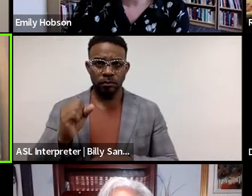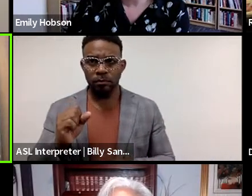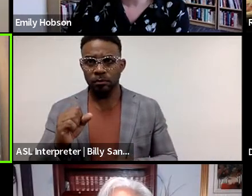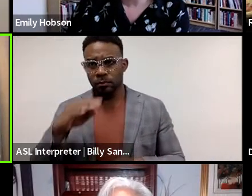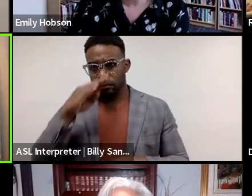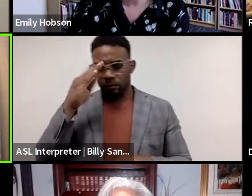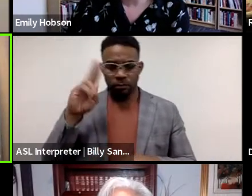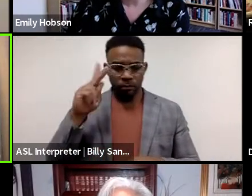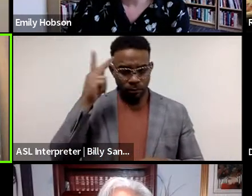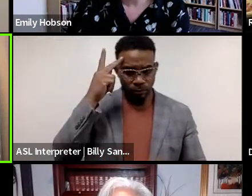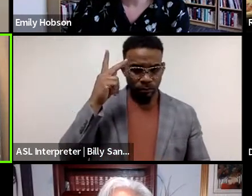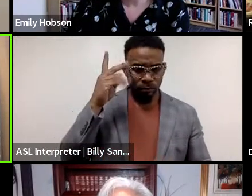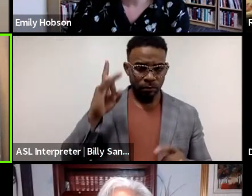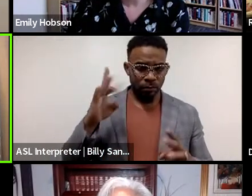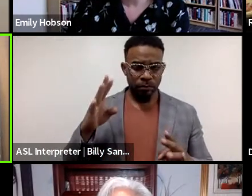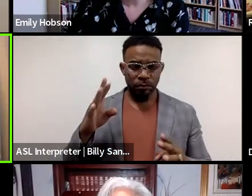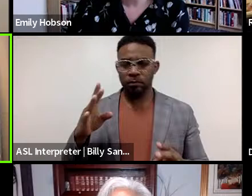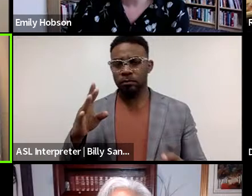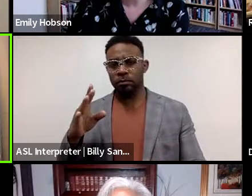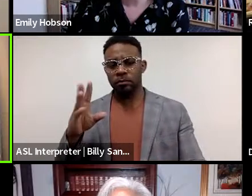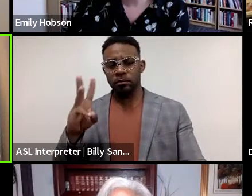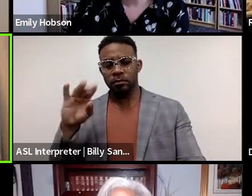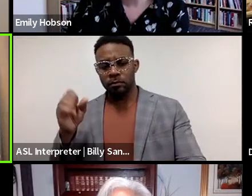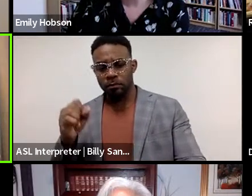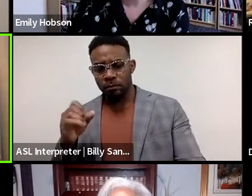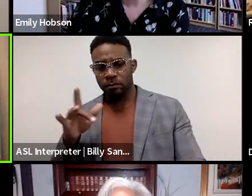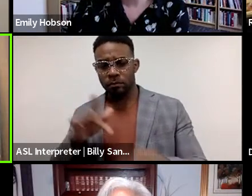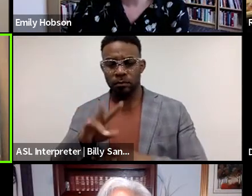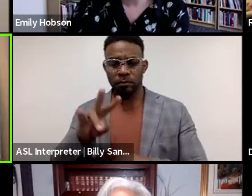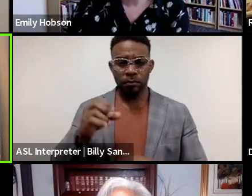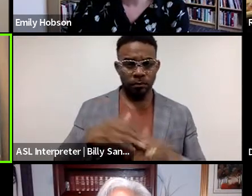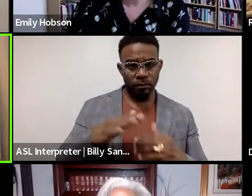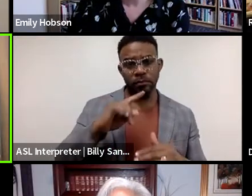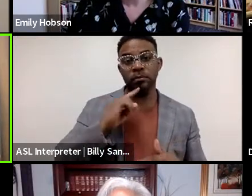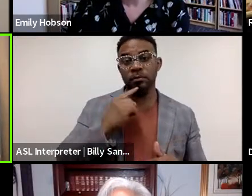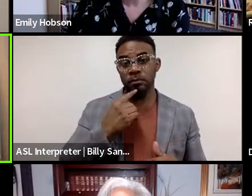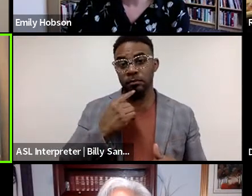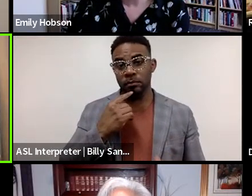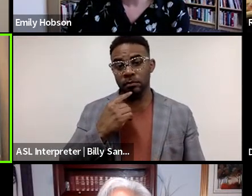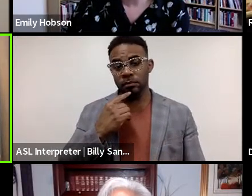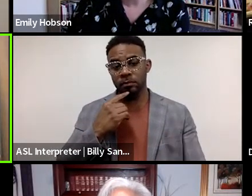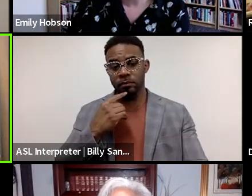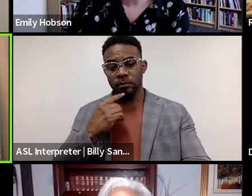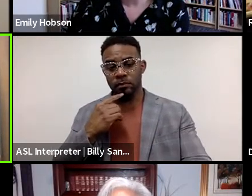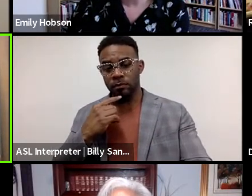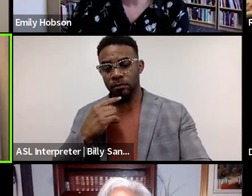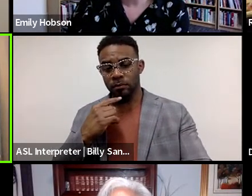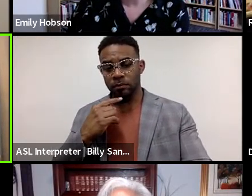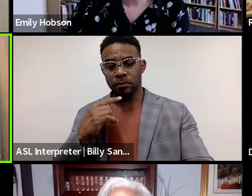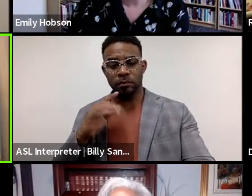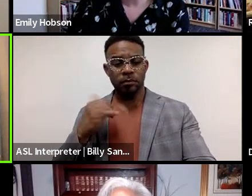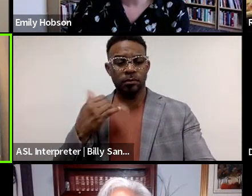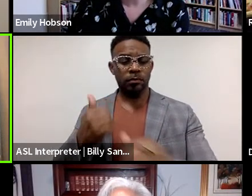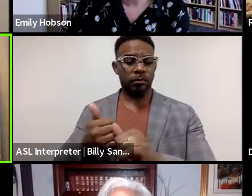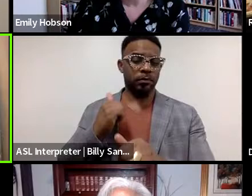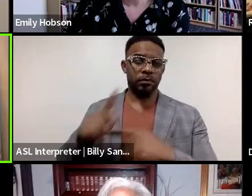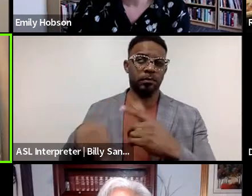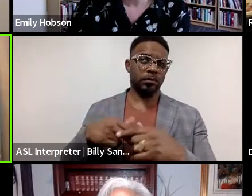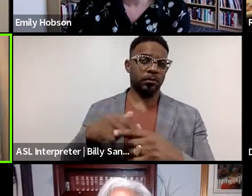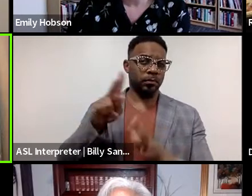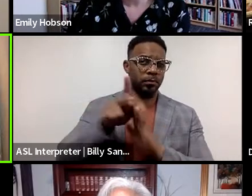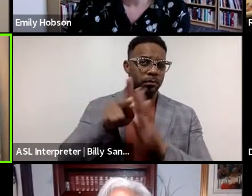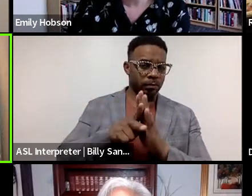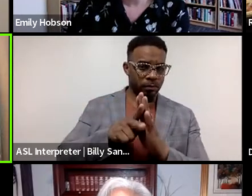Black political violence in the 60s and early 70s and beyond seriously, in order to avoid the kind of